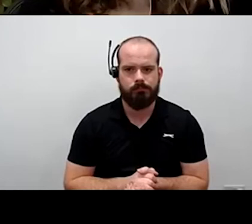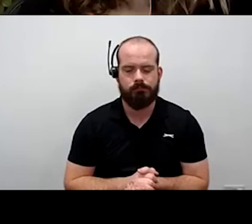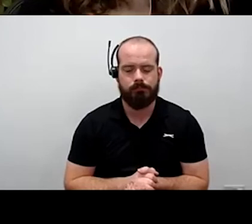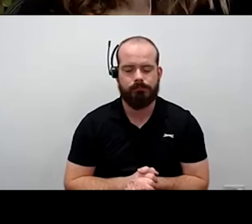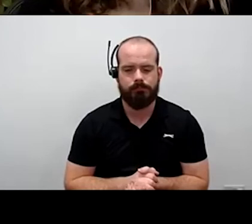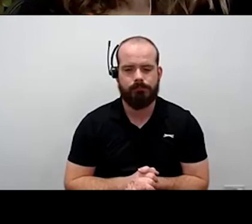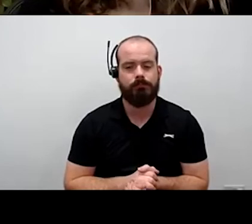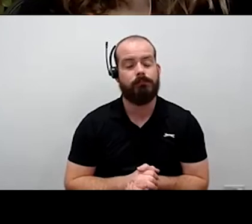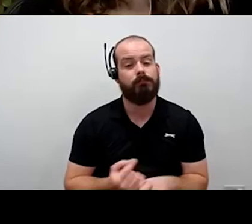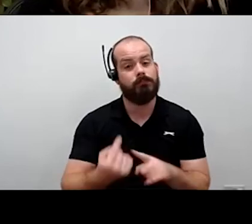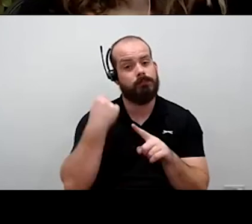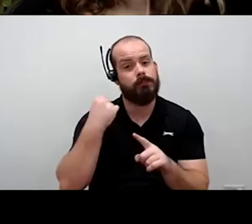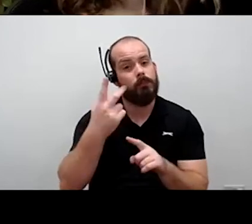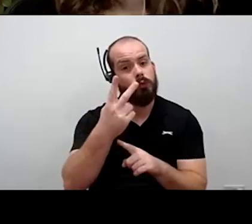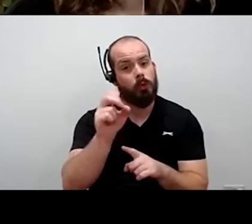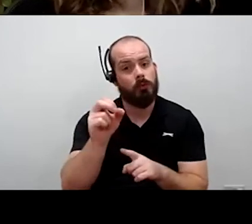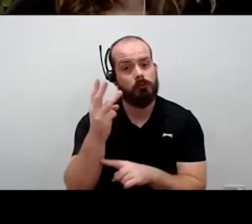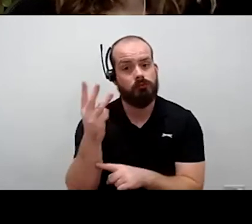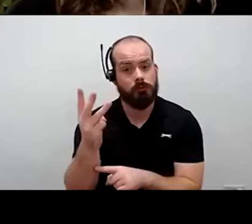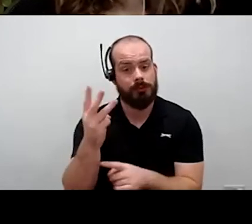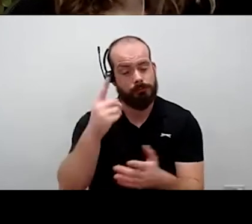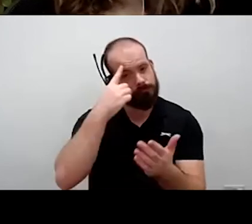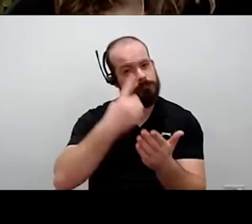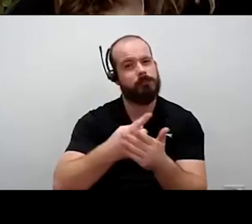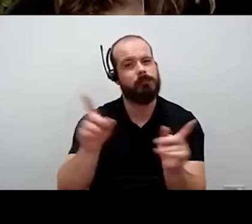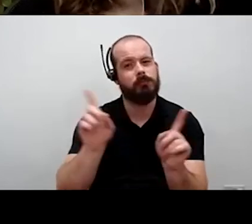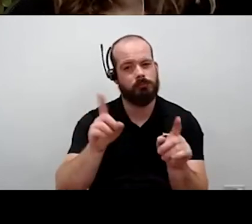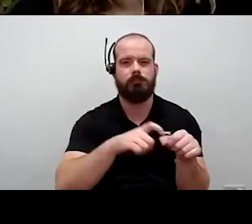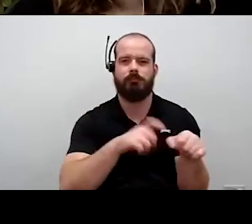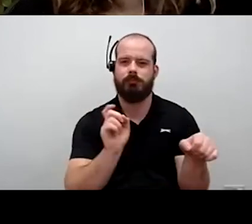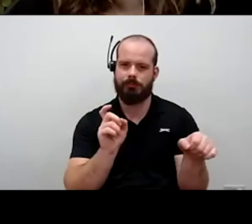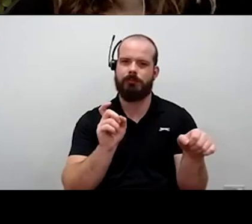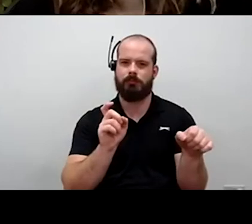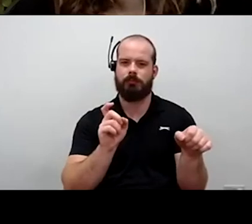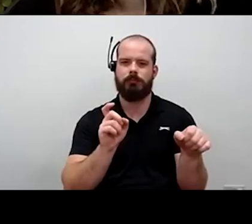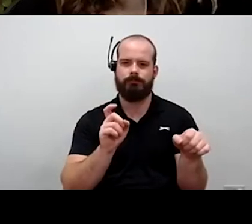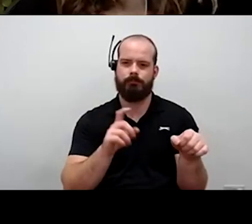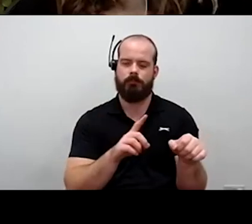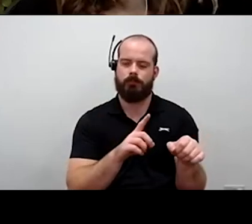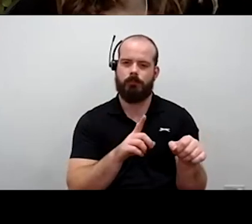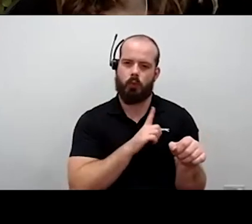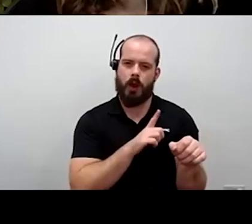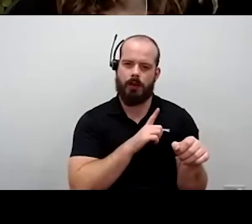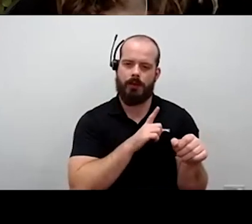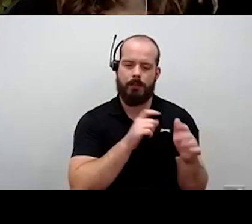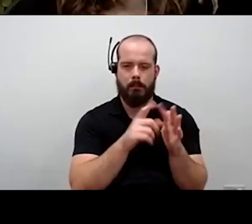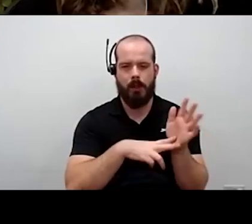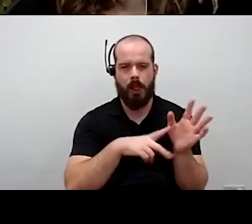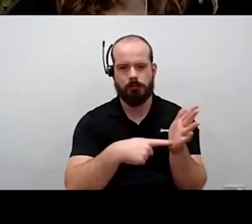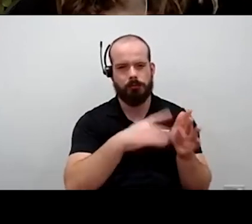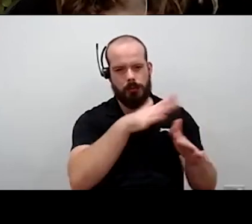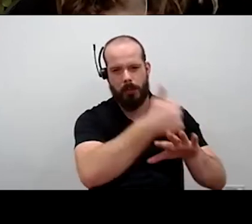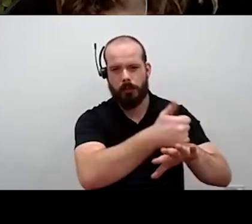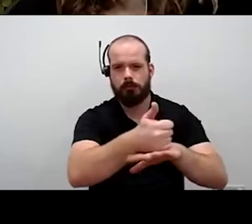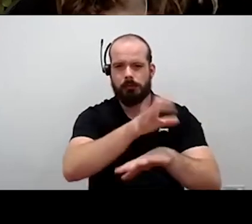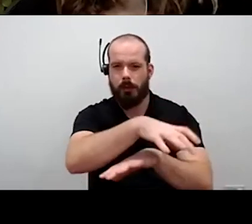So in 2003, we decided to step out of nuclear because the nuclear power plants were too old, except